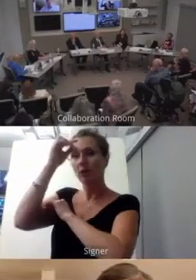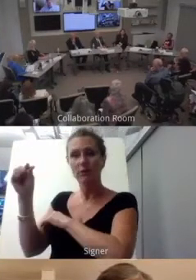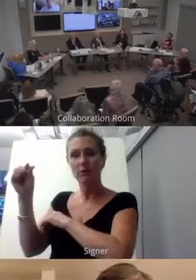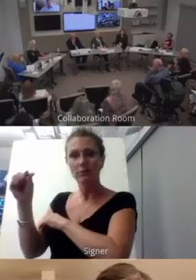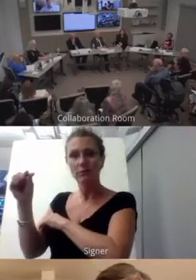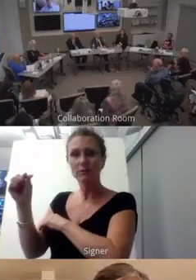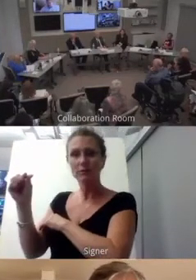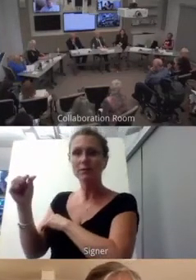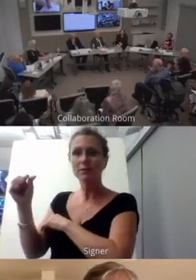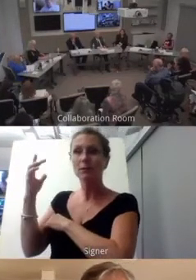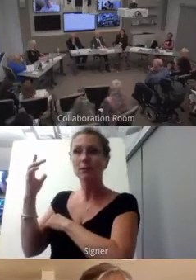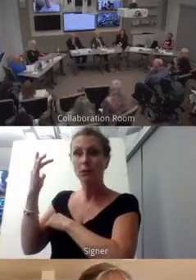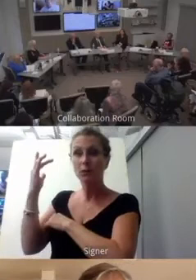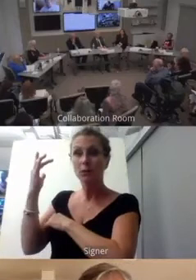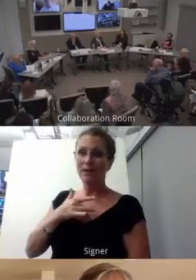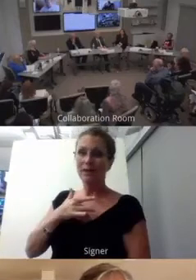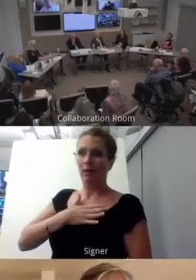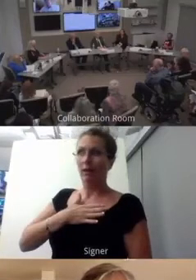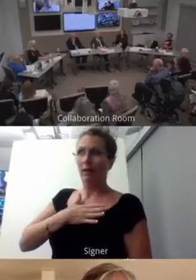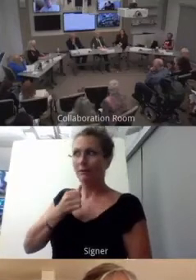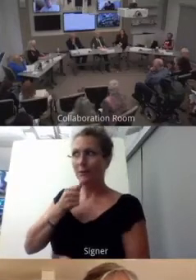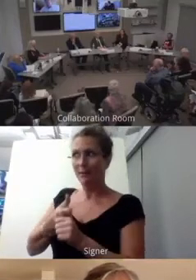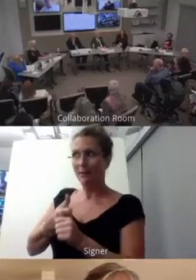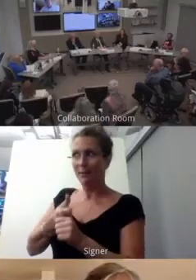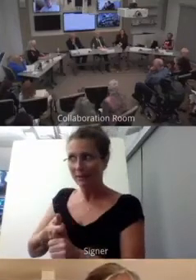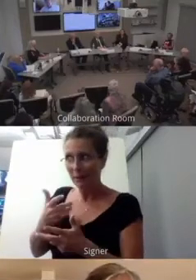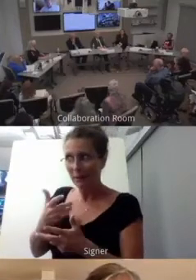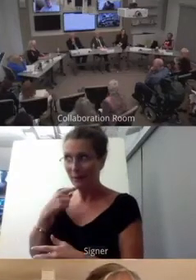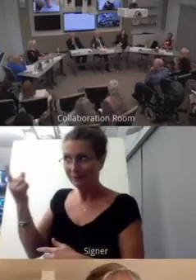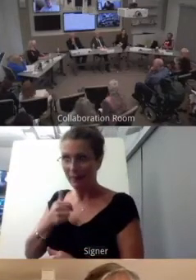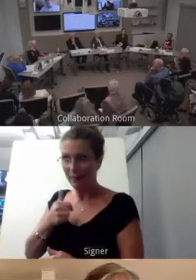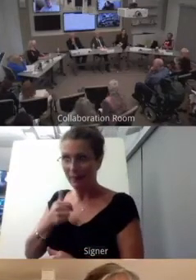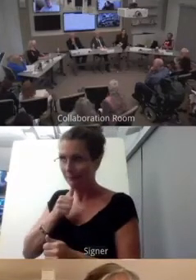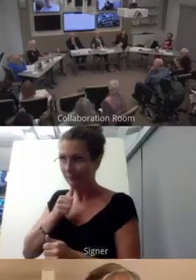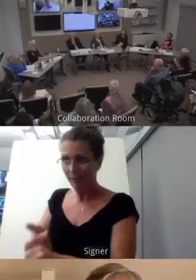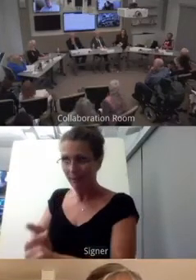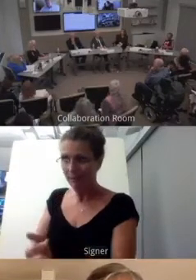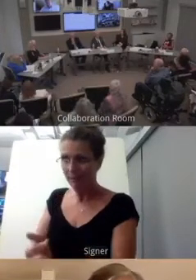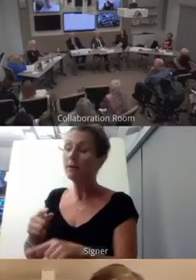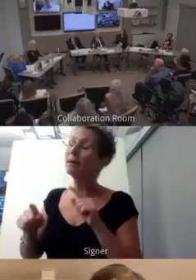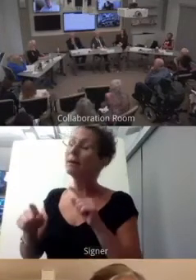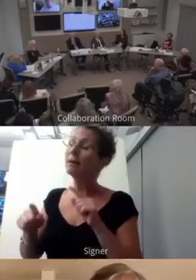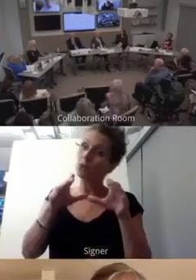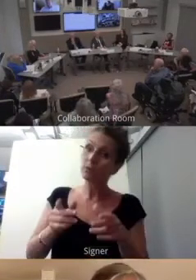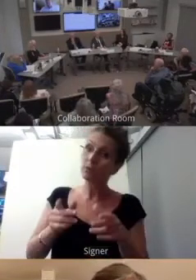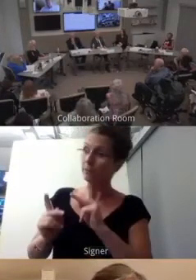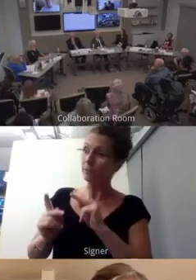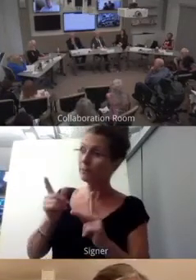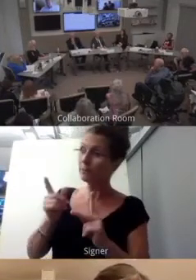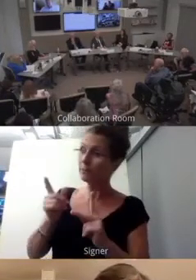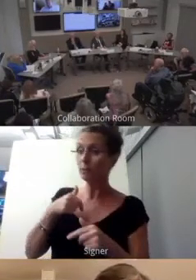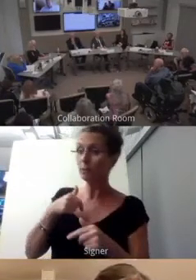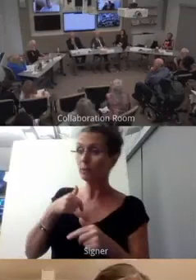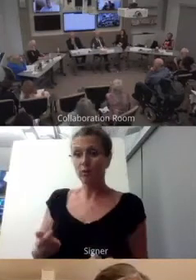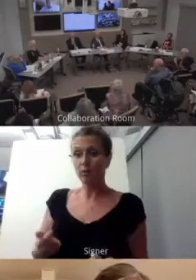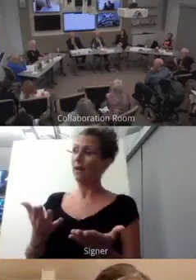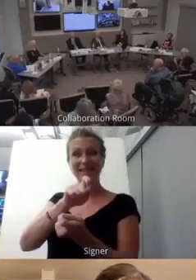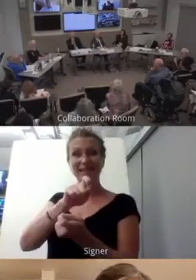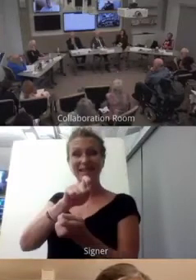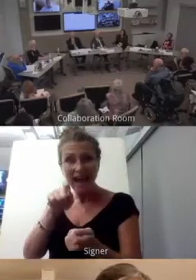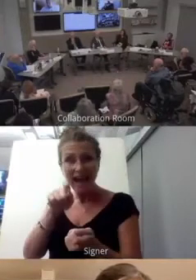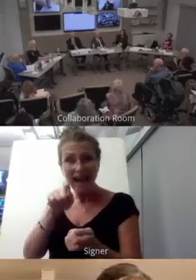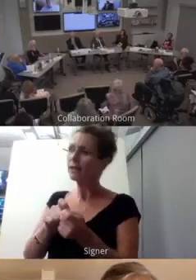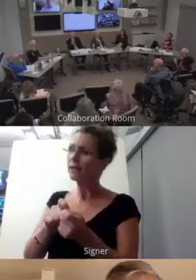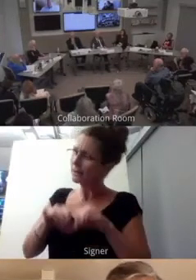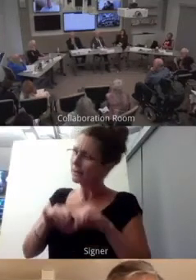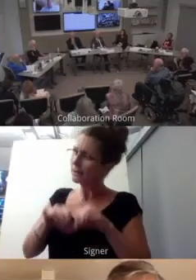non-compliance. But if there is a body of people who provide accurate, consistent information about what the law requires,